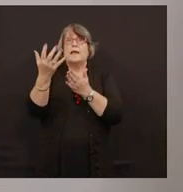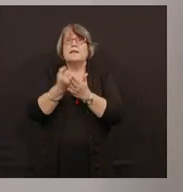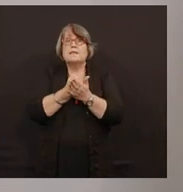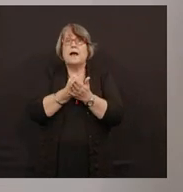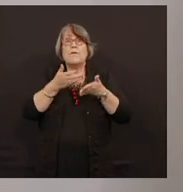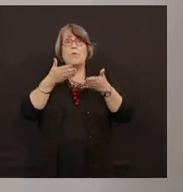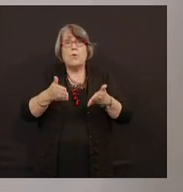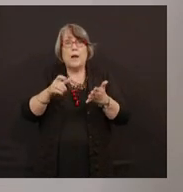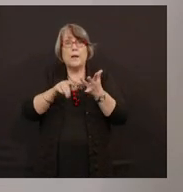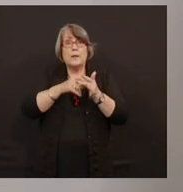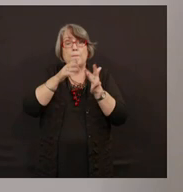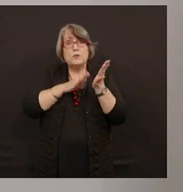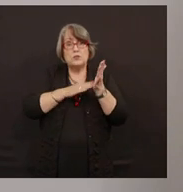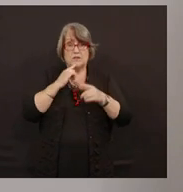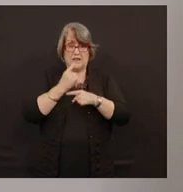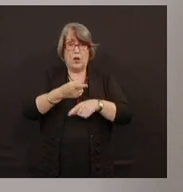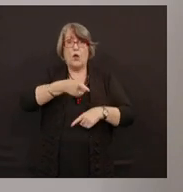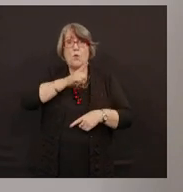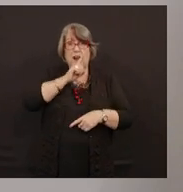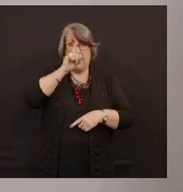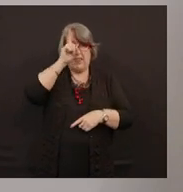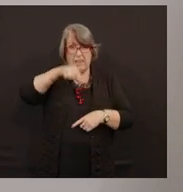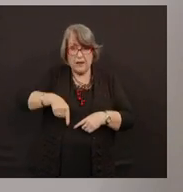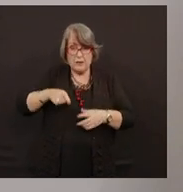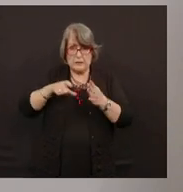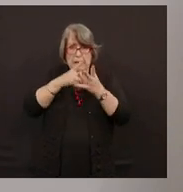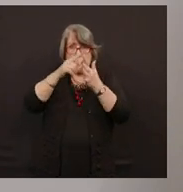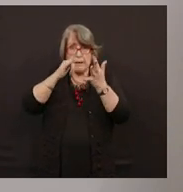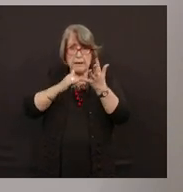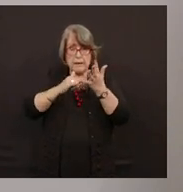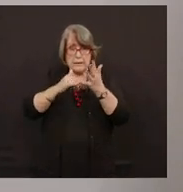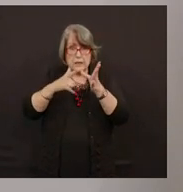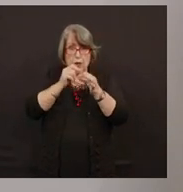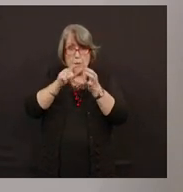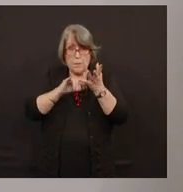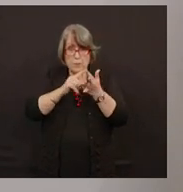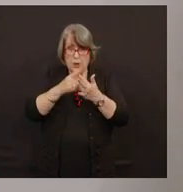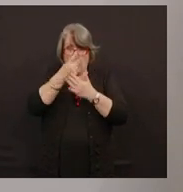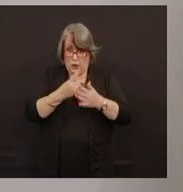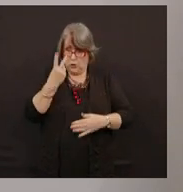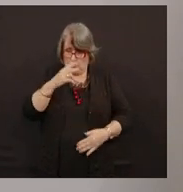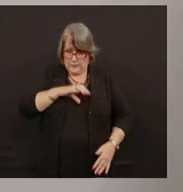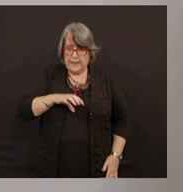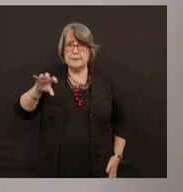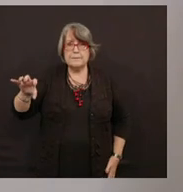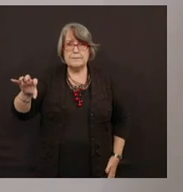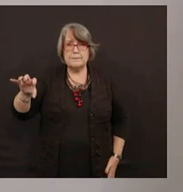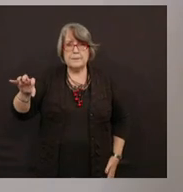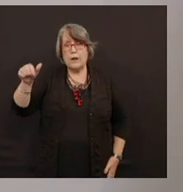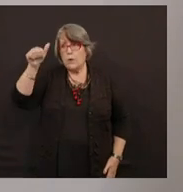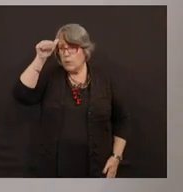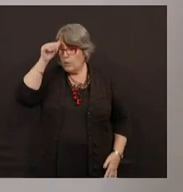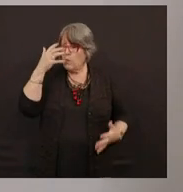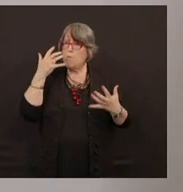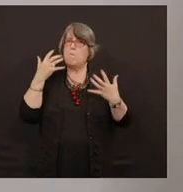reported more than 1,500 cases of abuse. And that was only across two states of Australia. We know we're dealing with